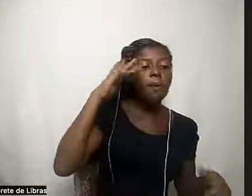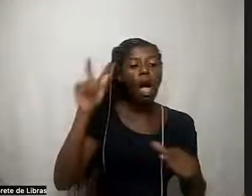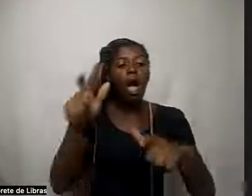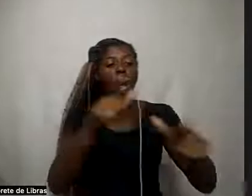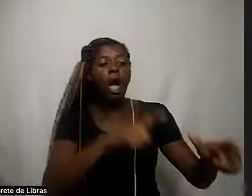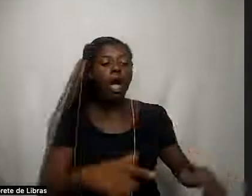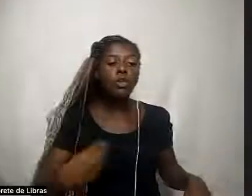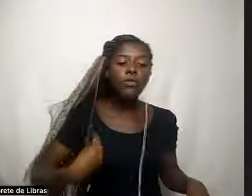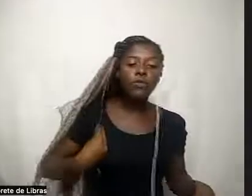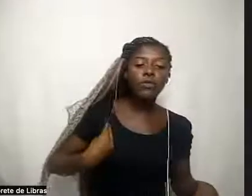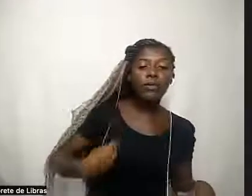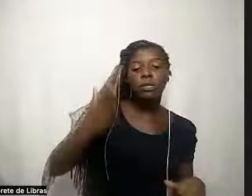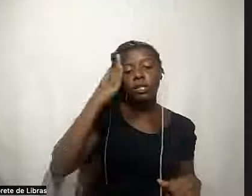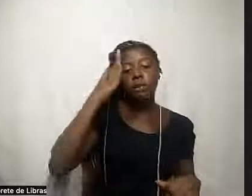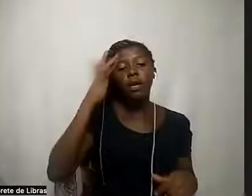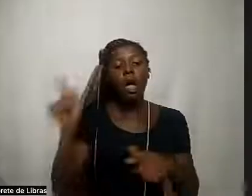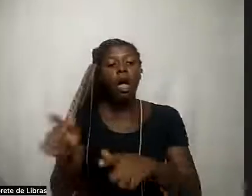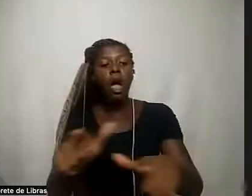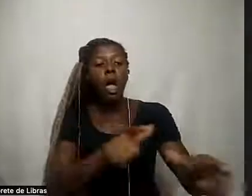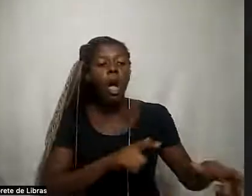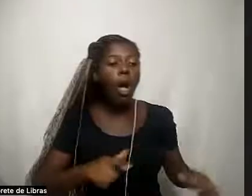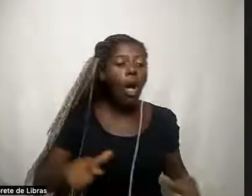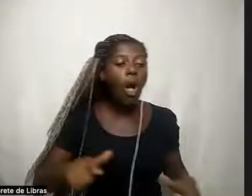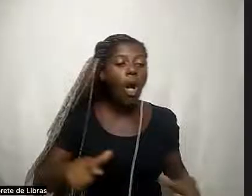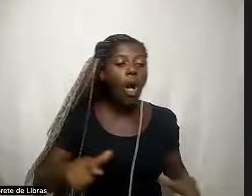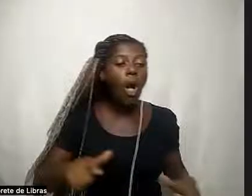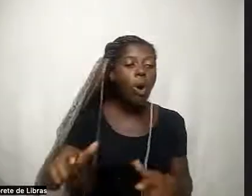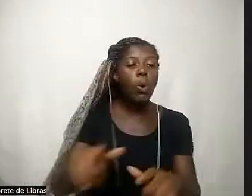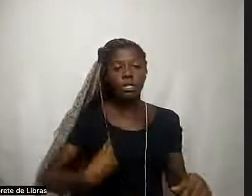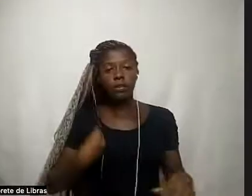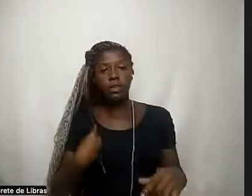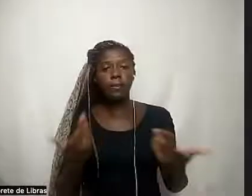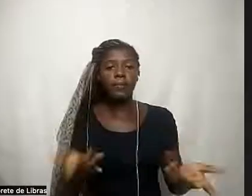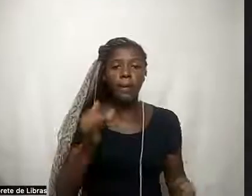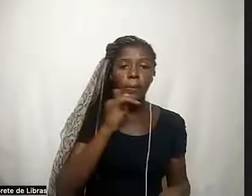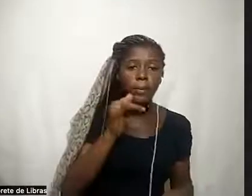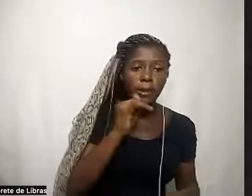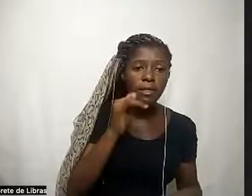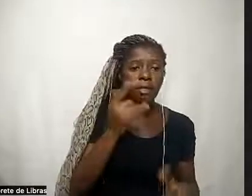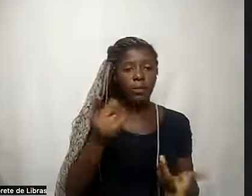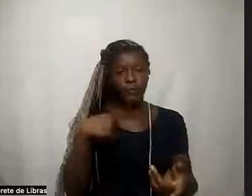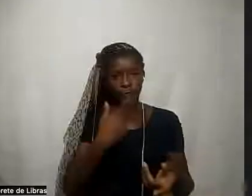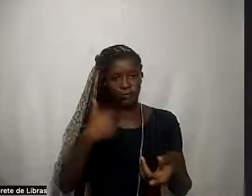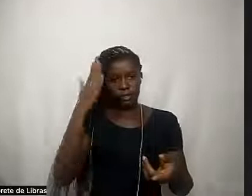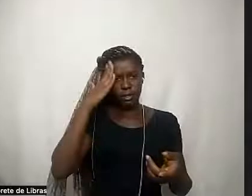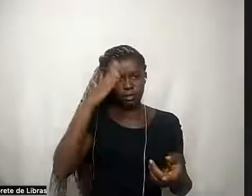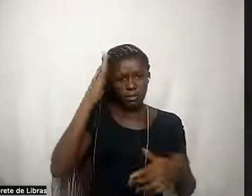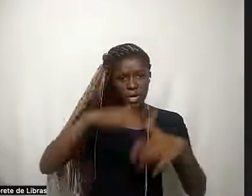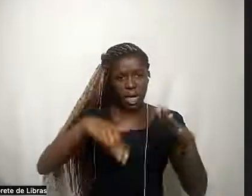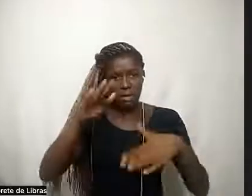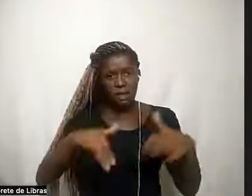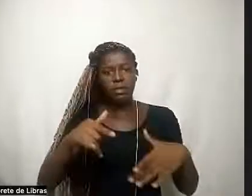or sometimes it is plastic, or the introduction of some species in different places uh, where they shouldn't